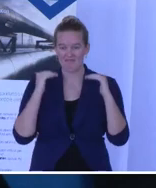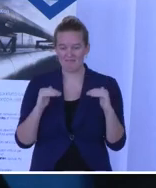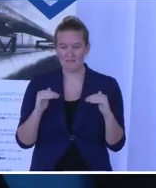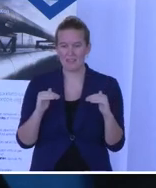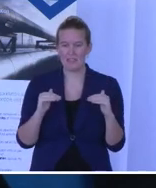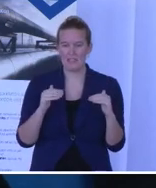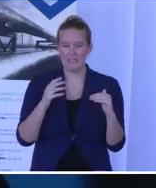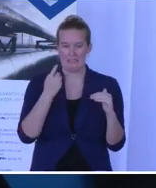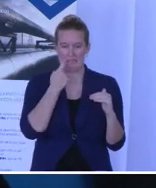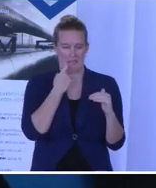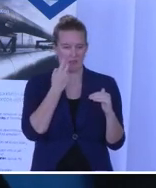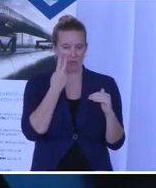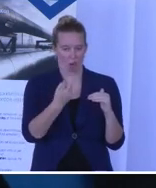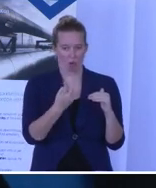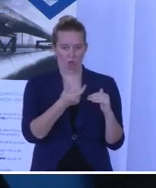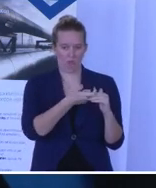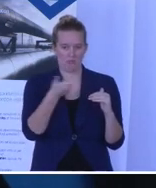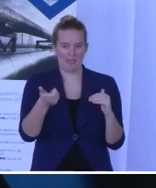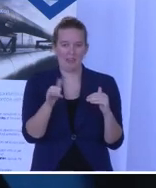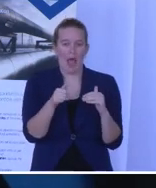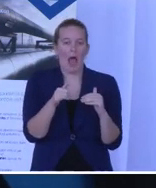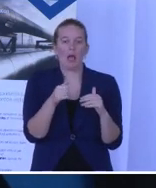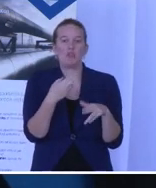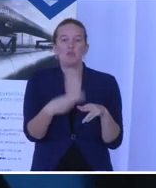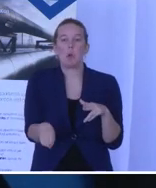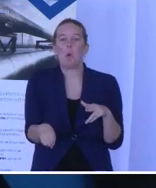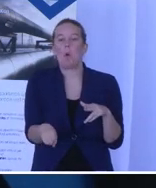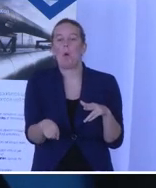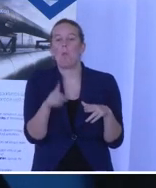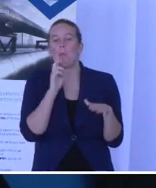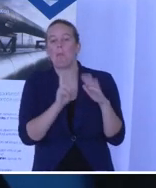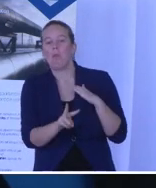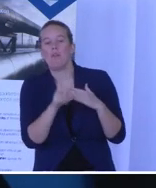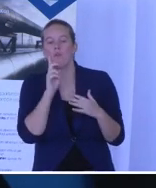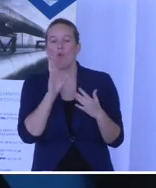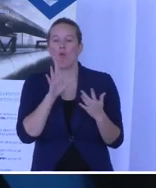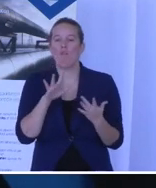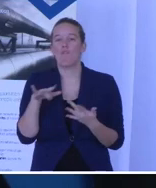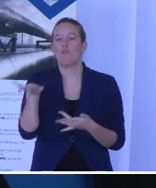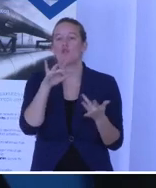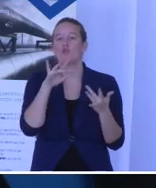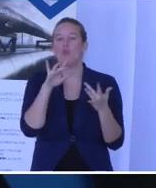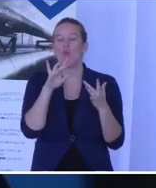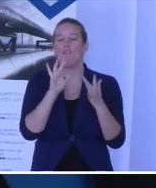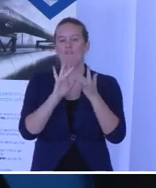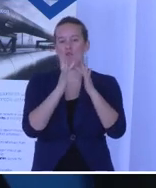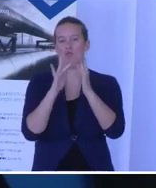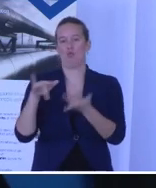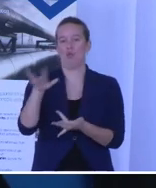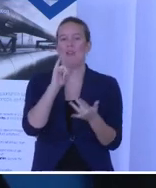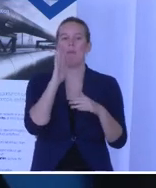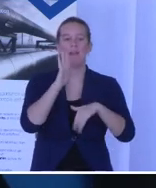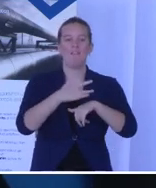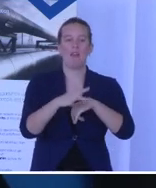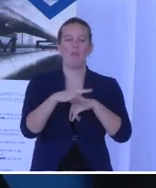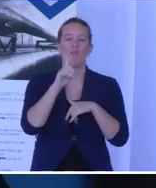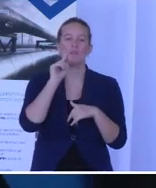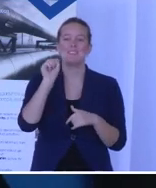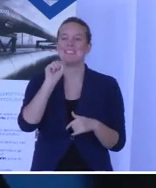what we saw next was a sneak peek of the virtual tour that will be available at TSA's Mission